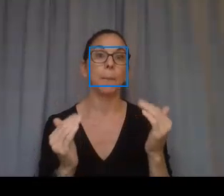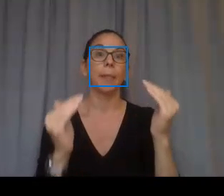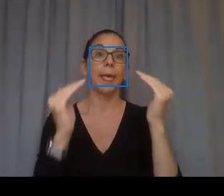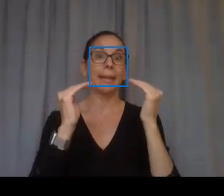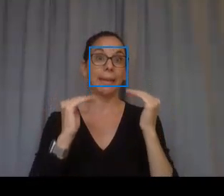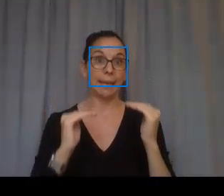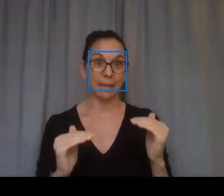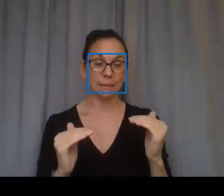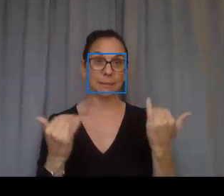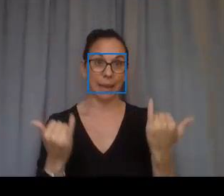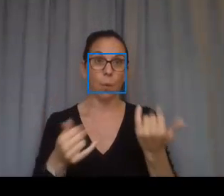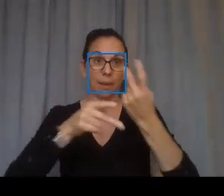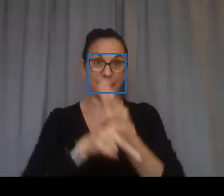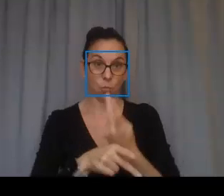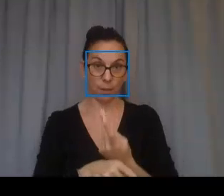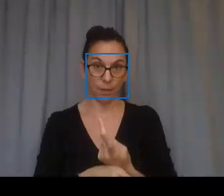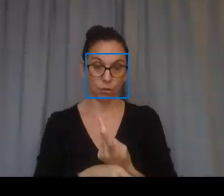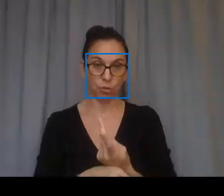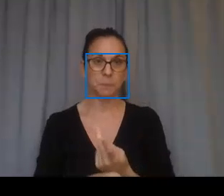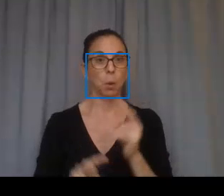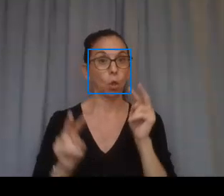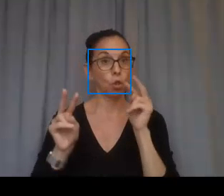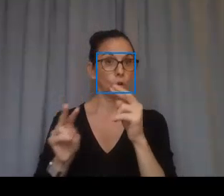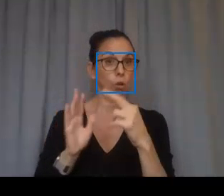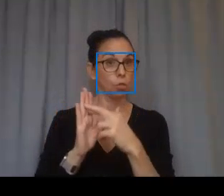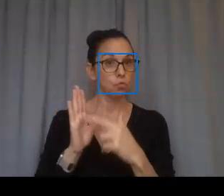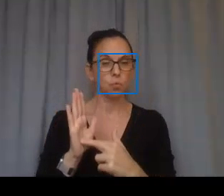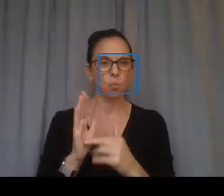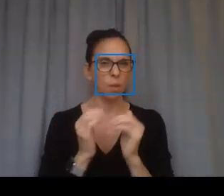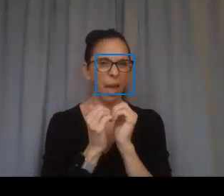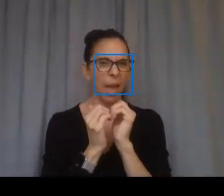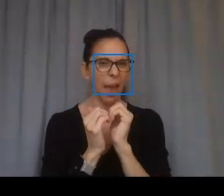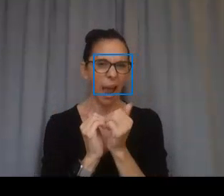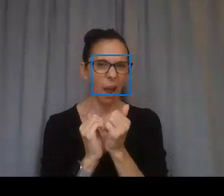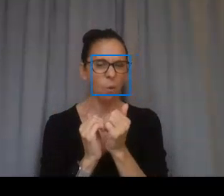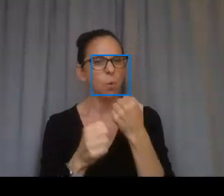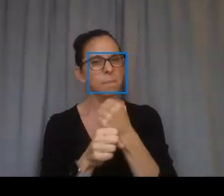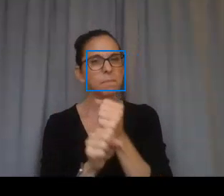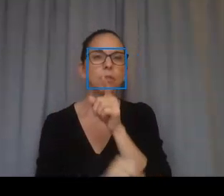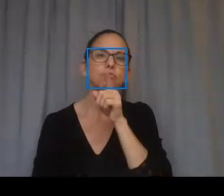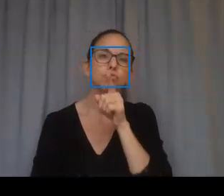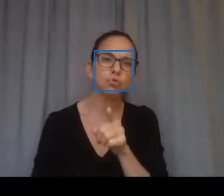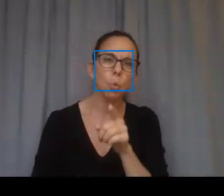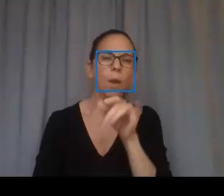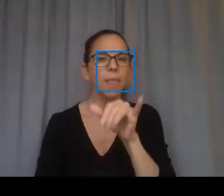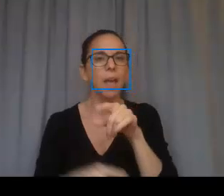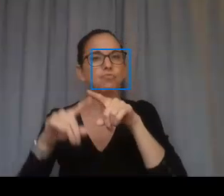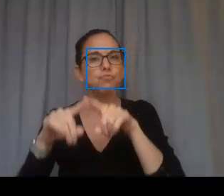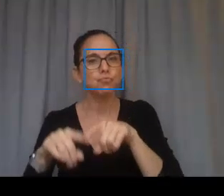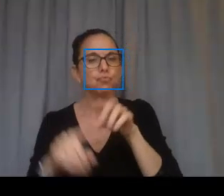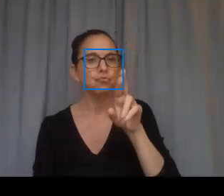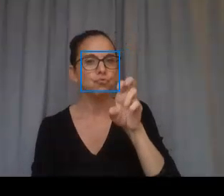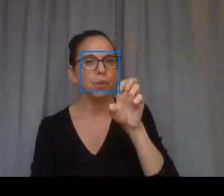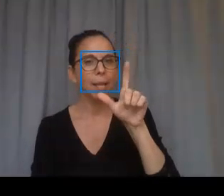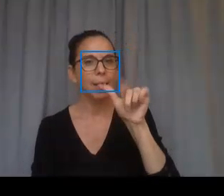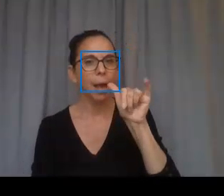are the calculations, and looking at the rules for how we make sure that the reliability of these measurements